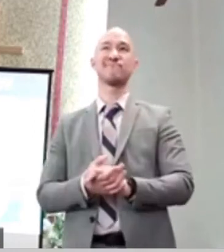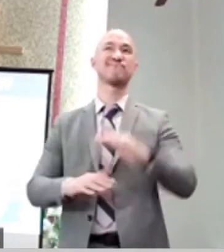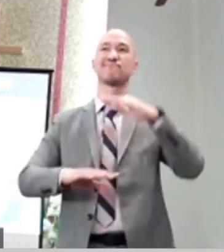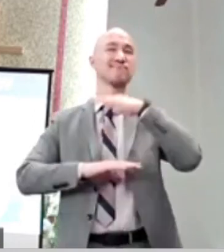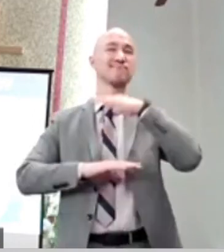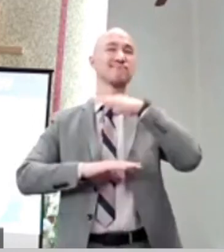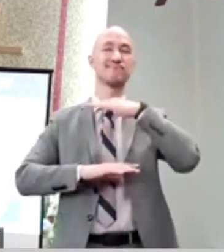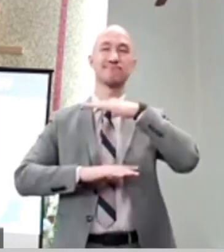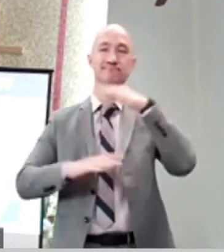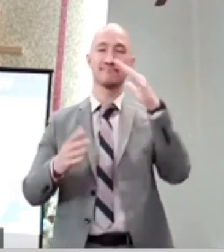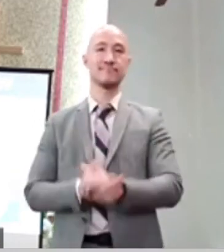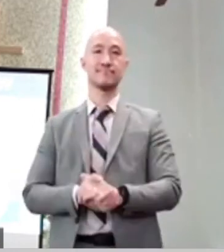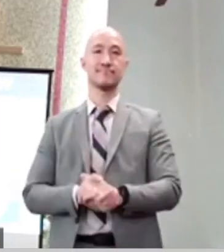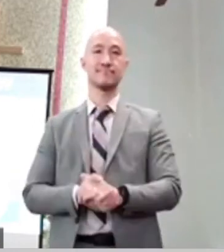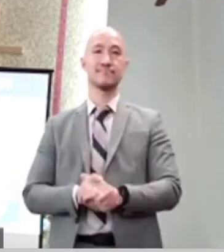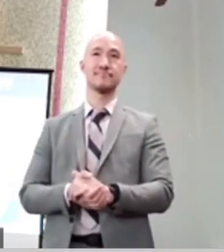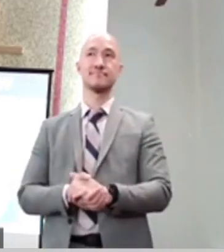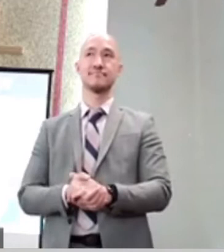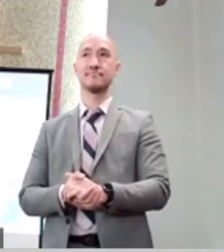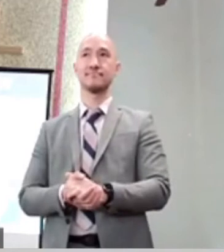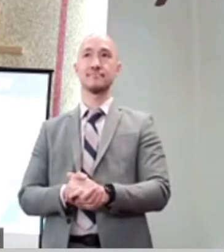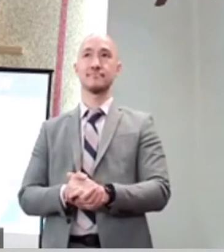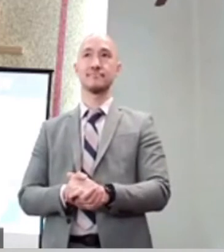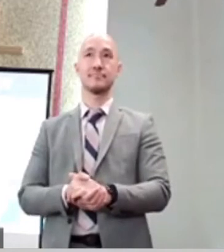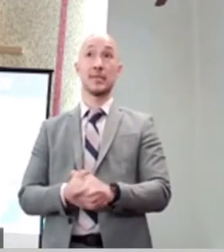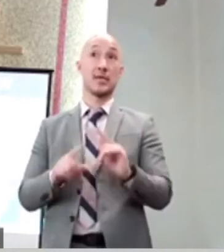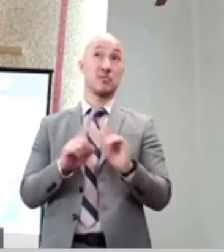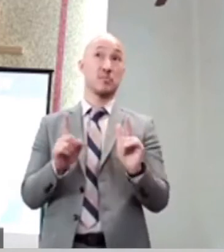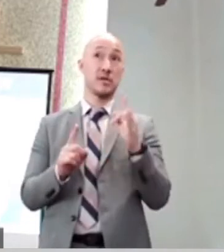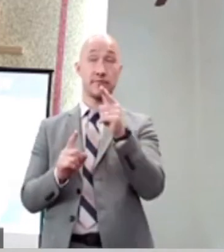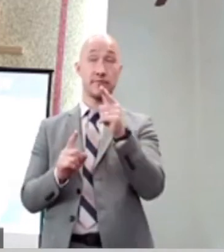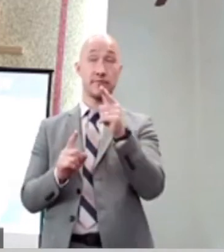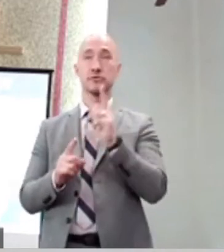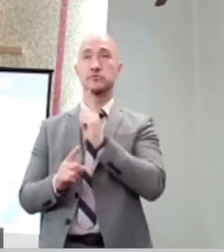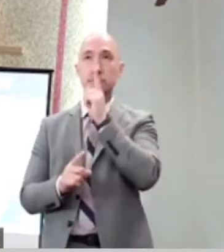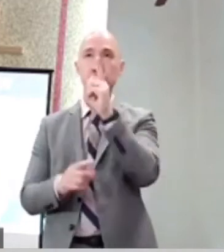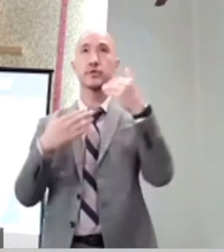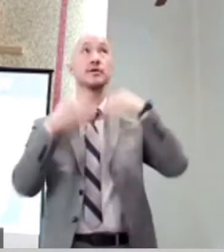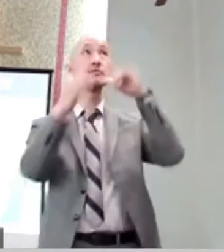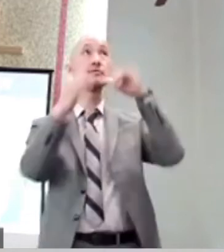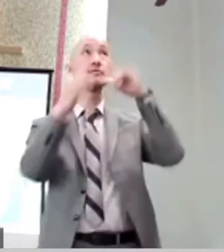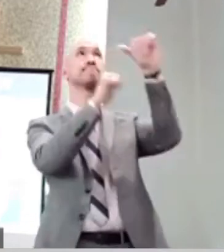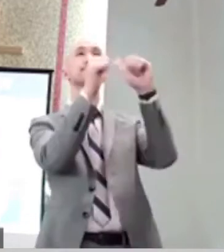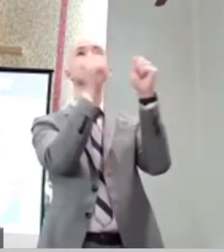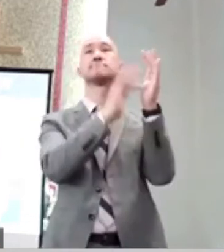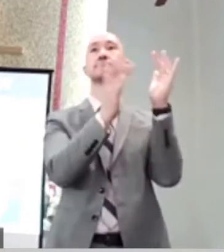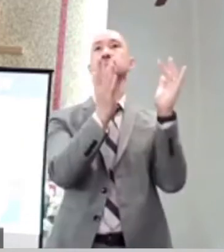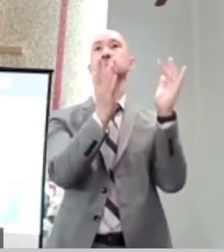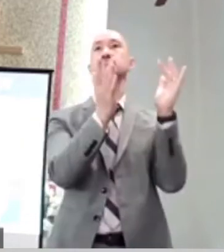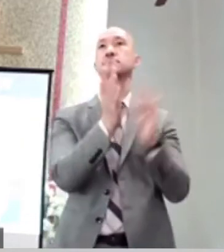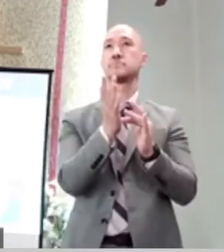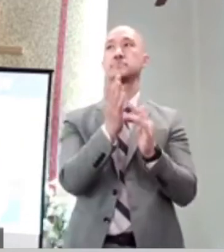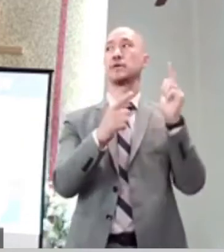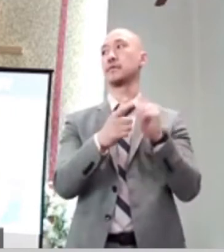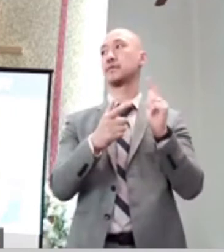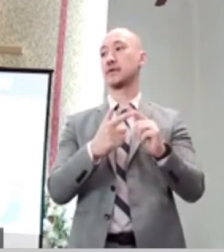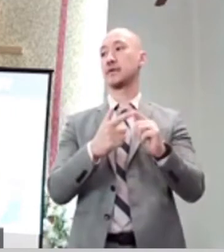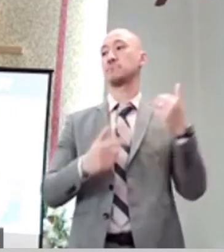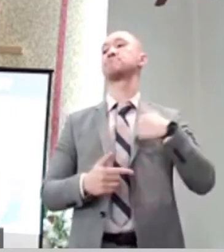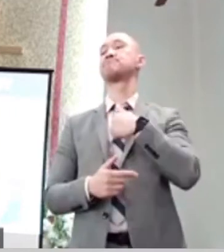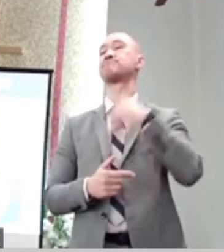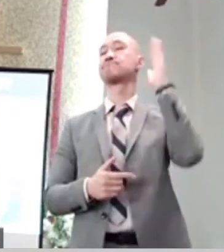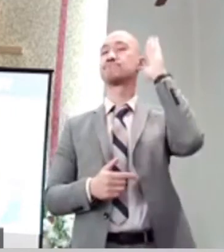idolatrous situation here, but you cannot come close to the creator of the world and say that, because look at the reaction people